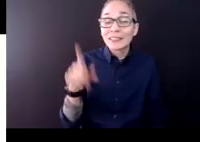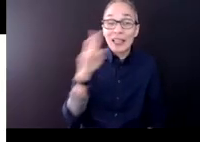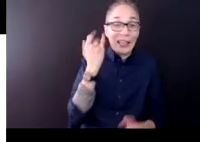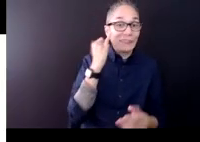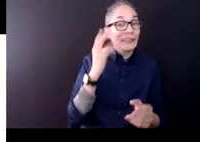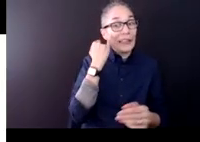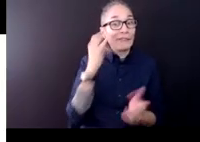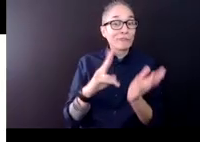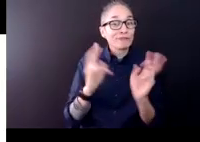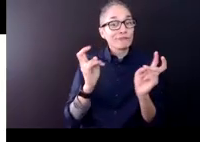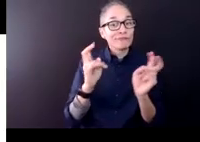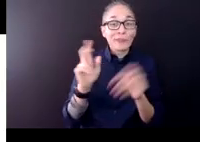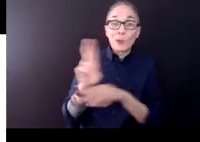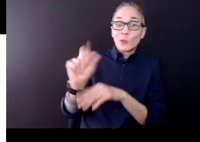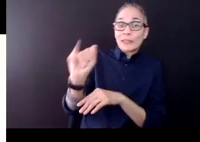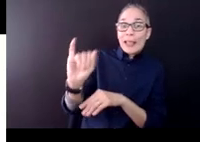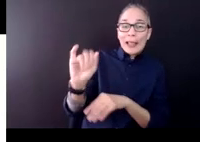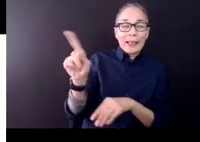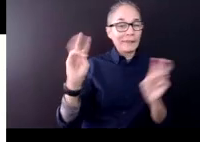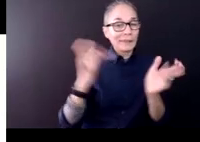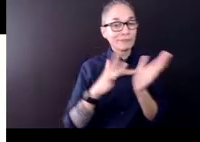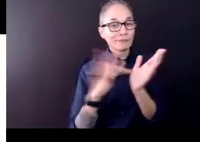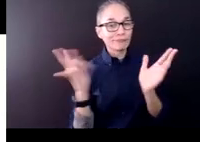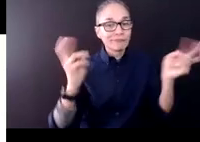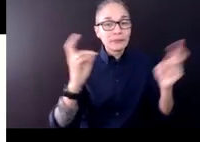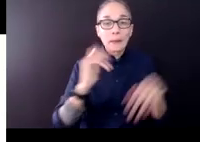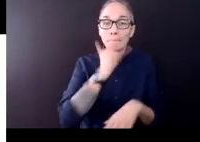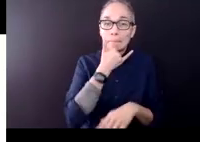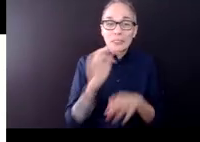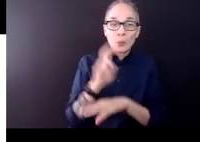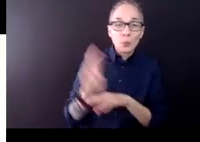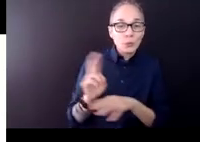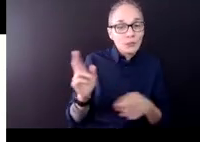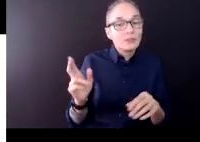AI was misuse. And so